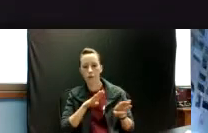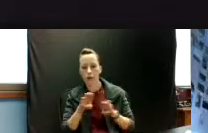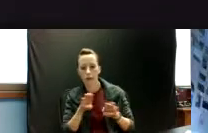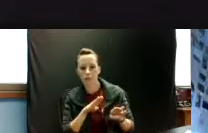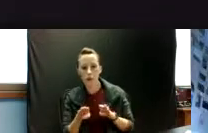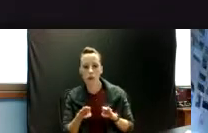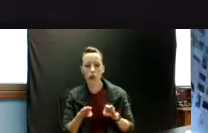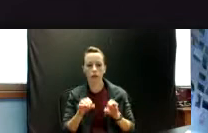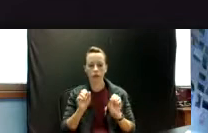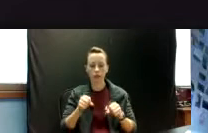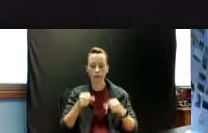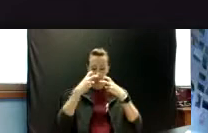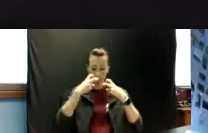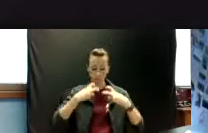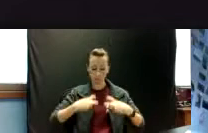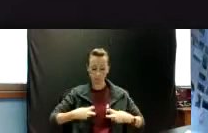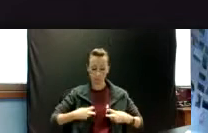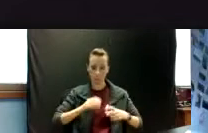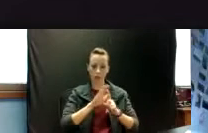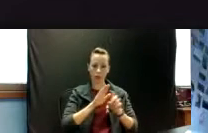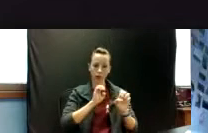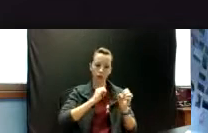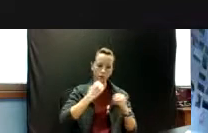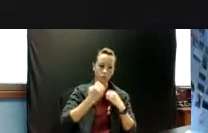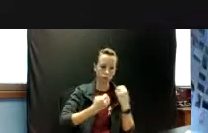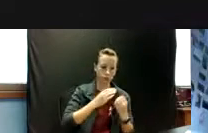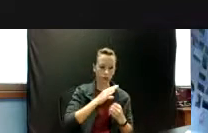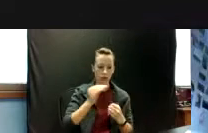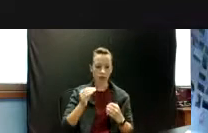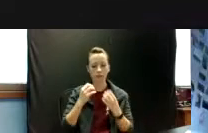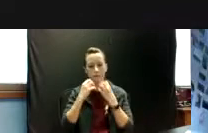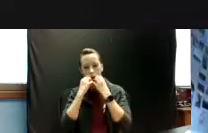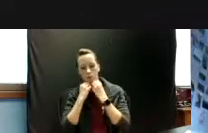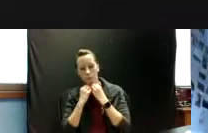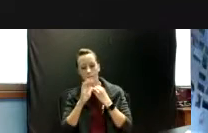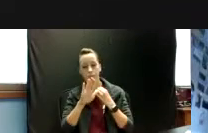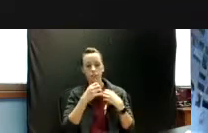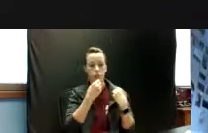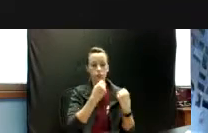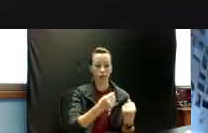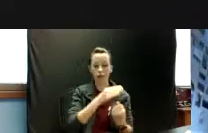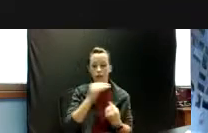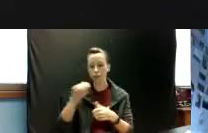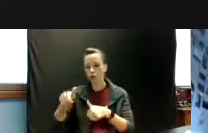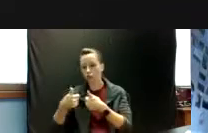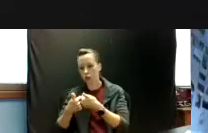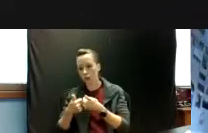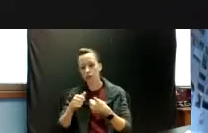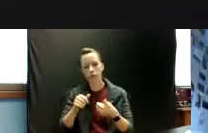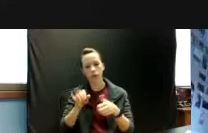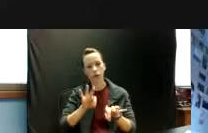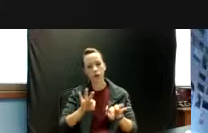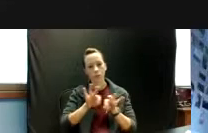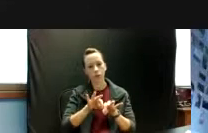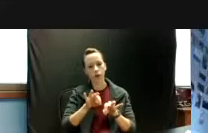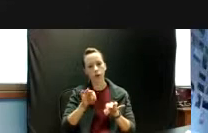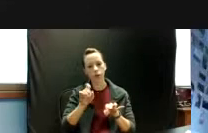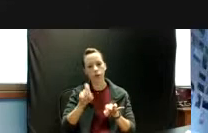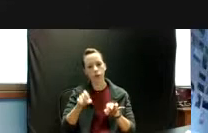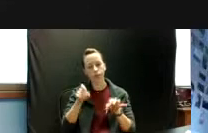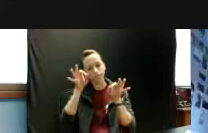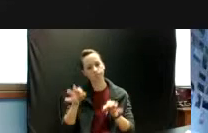emotions and values, as well as their strengths and challenges. We need them to be able to make responsible decisions, have